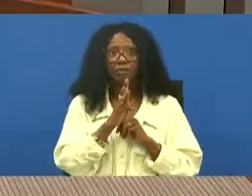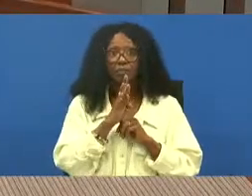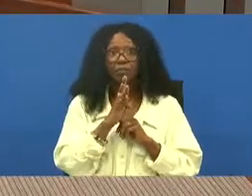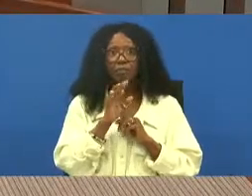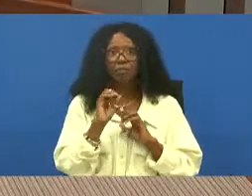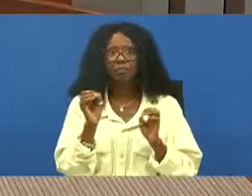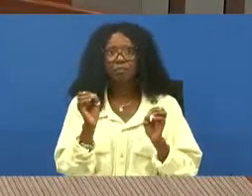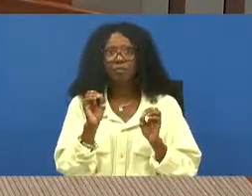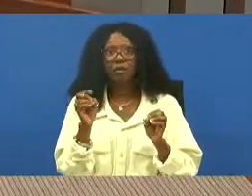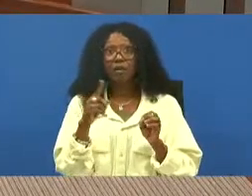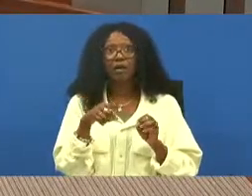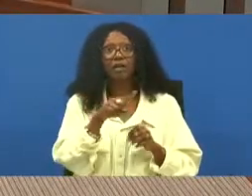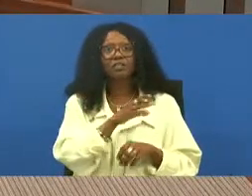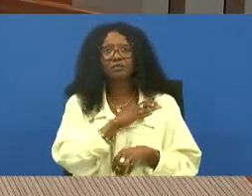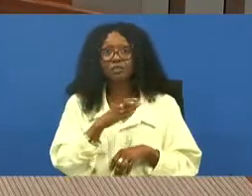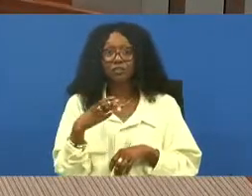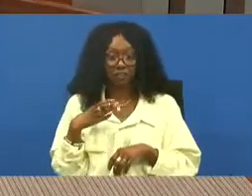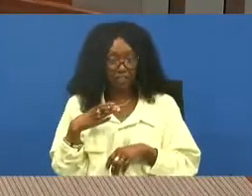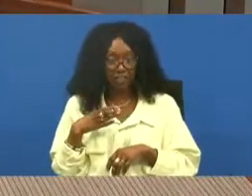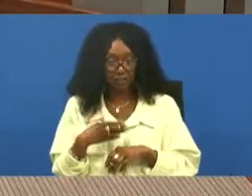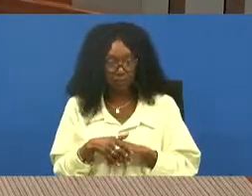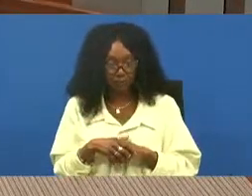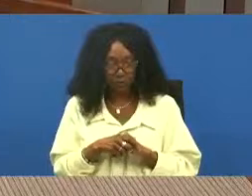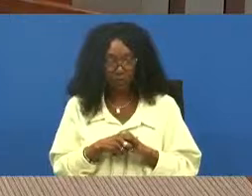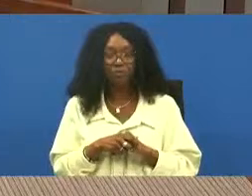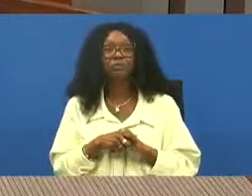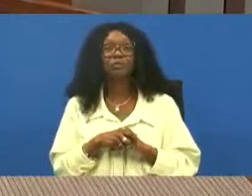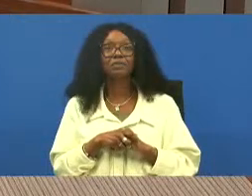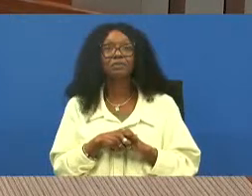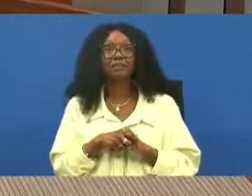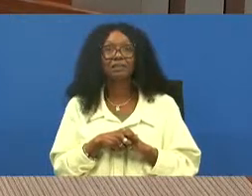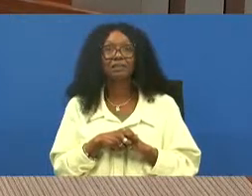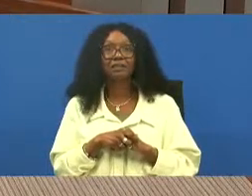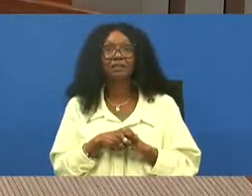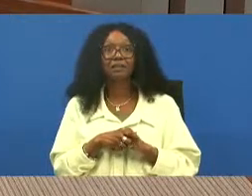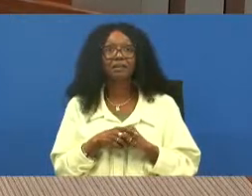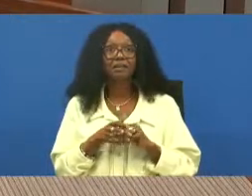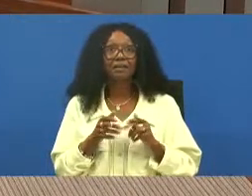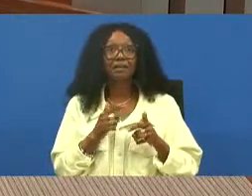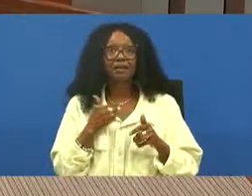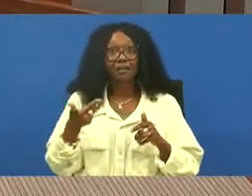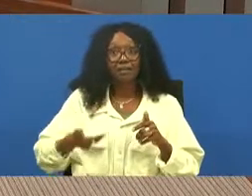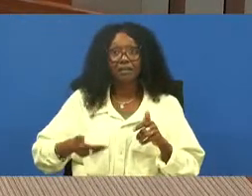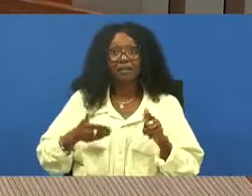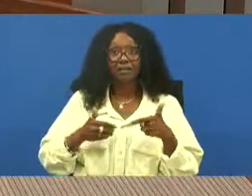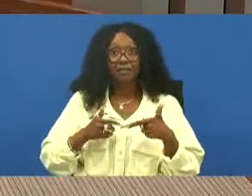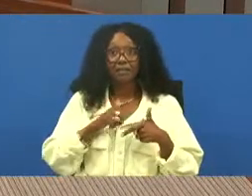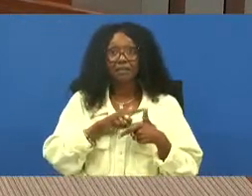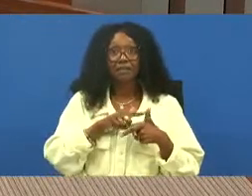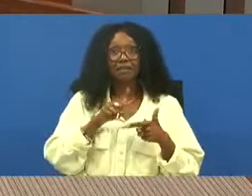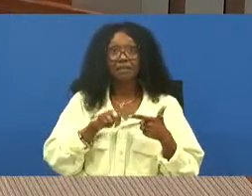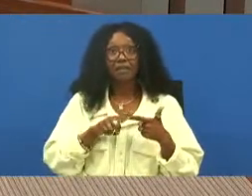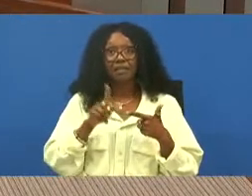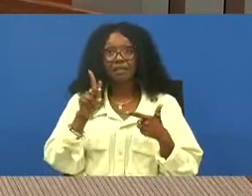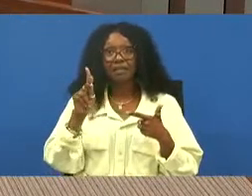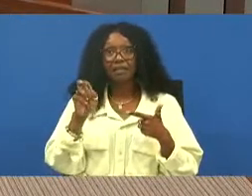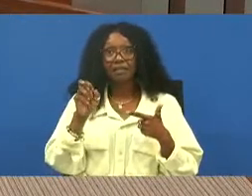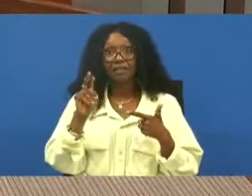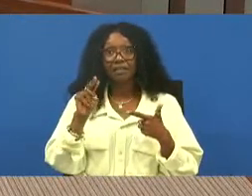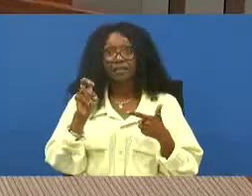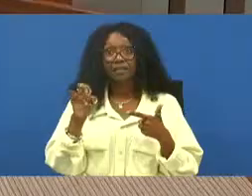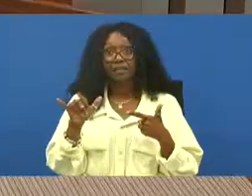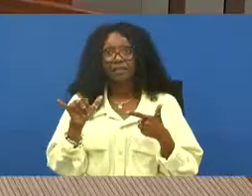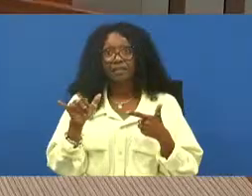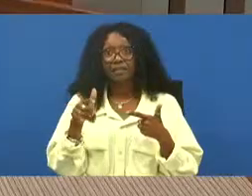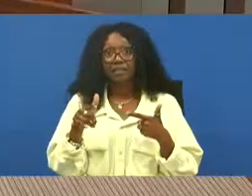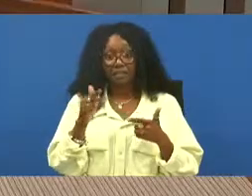Seeing none, go to council. Motion by the chair. We have a second. Second by Councilman Kenny. Any opposed? Motion carries.